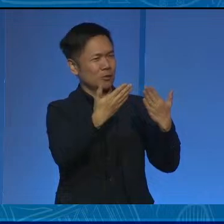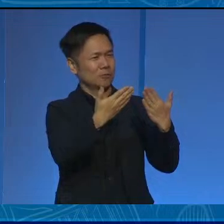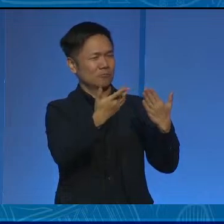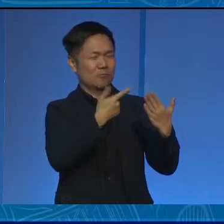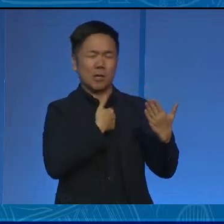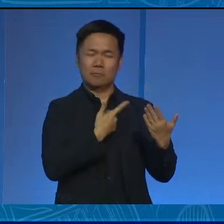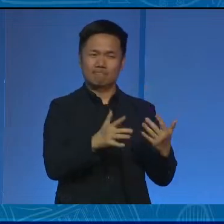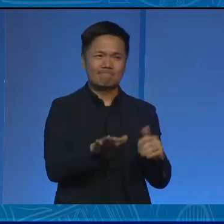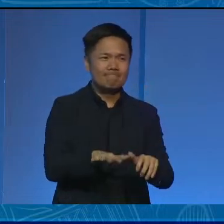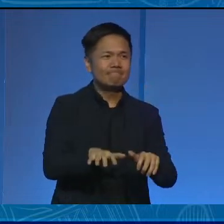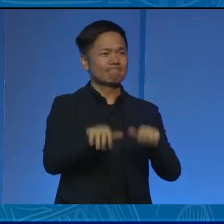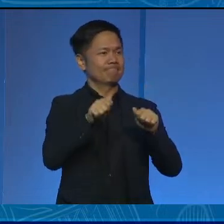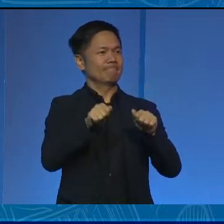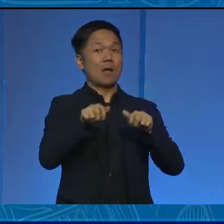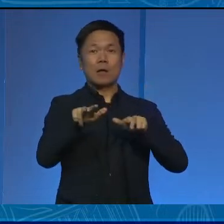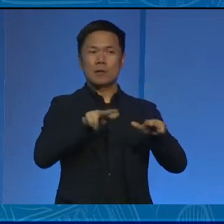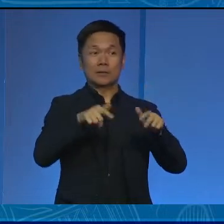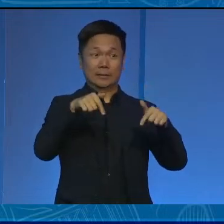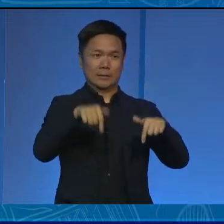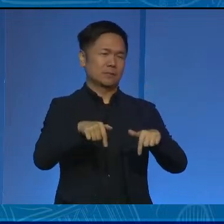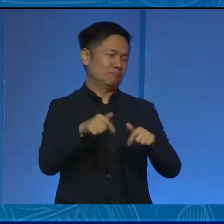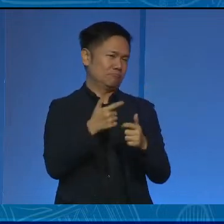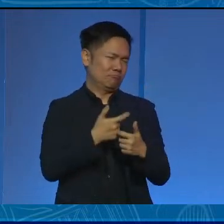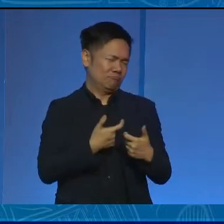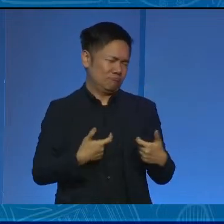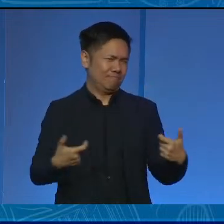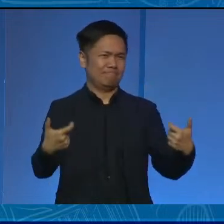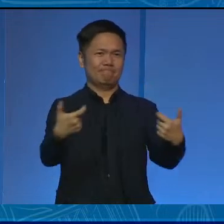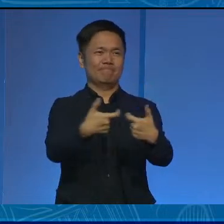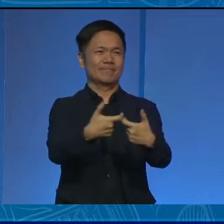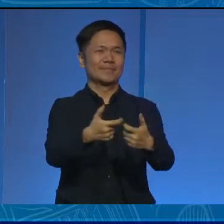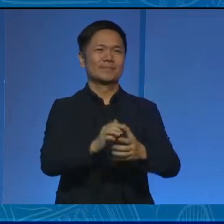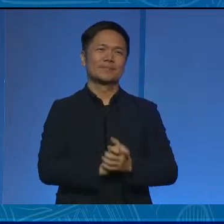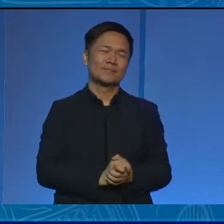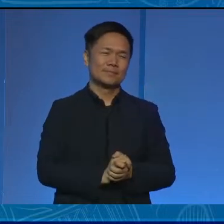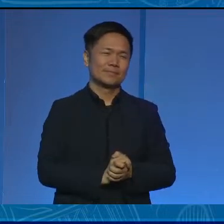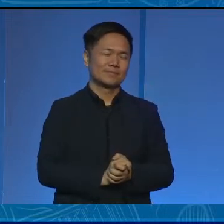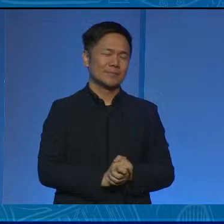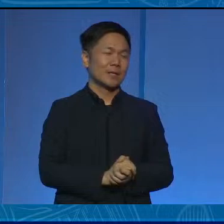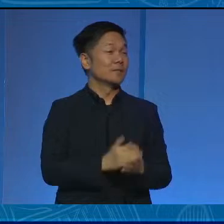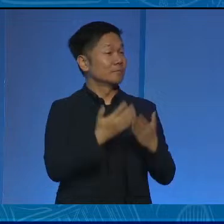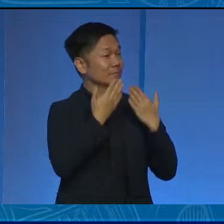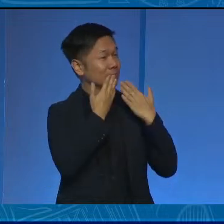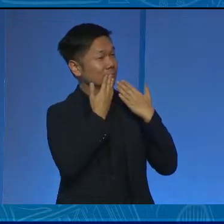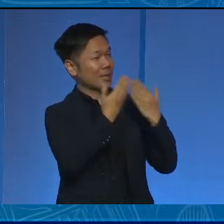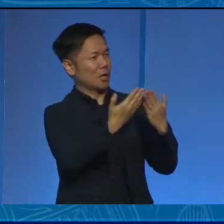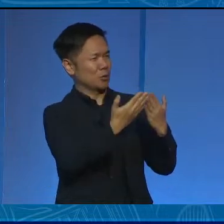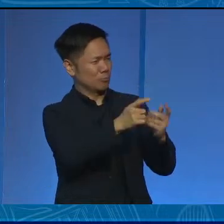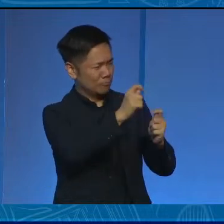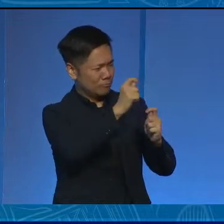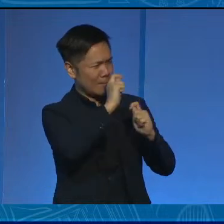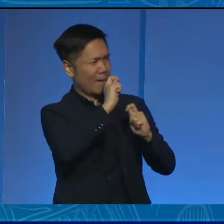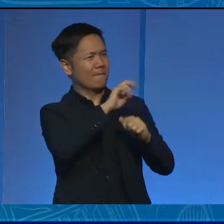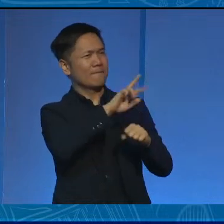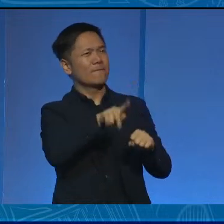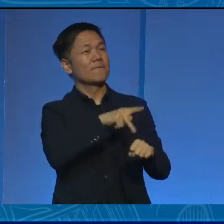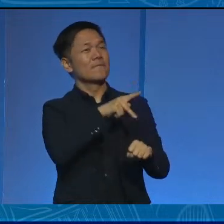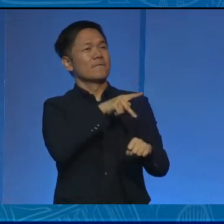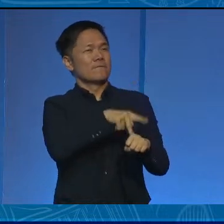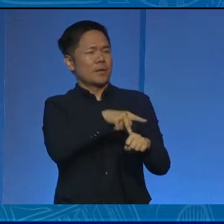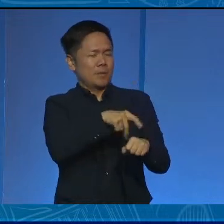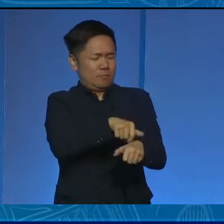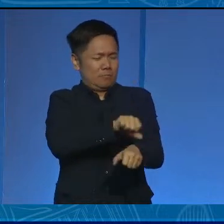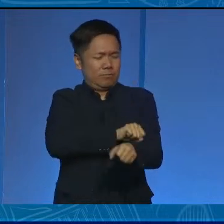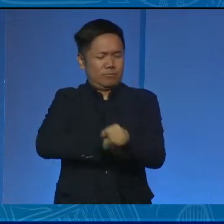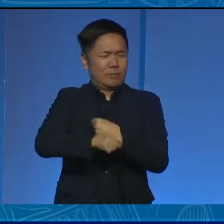such an important regional gathering. We are encouraged by your recognition of the Philippine efforts in